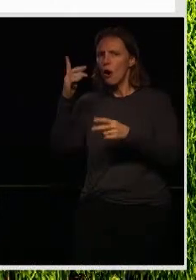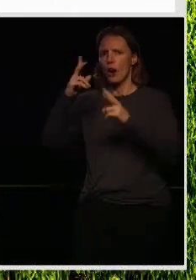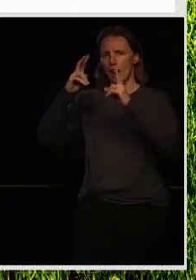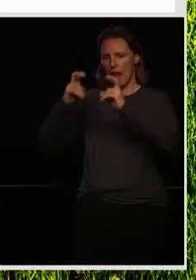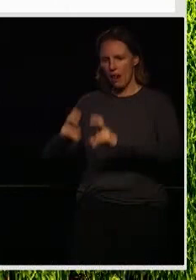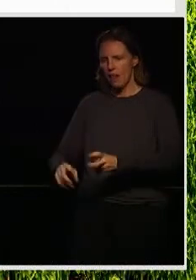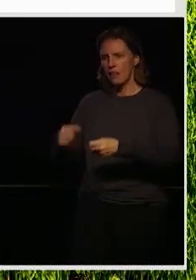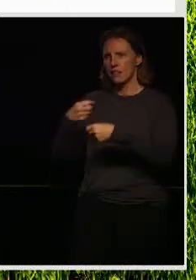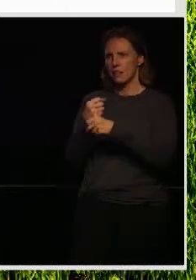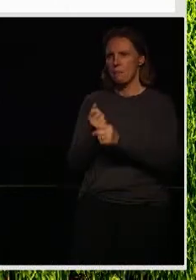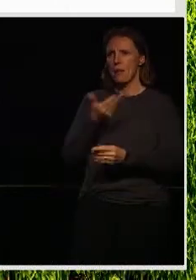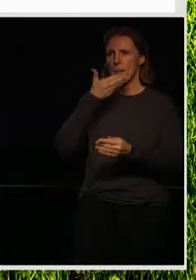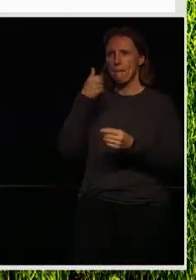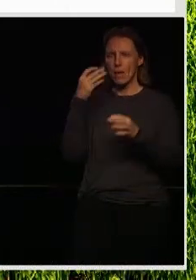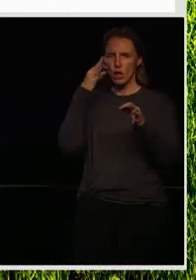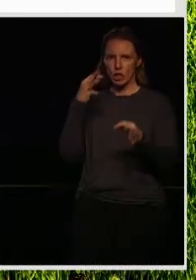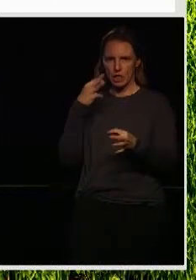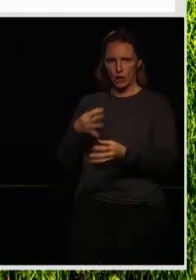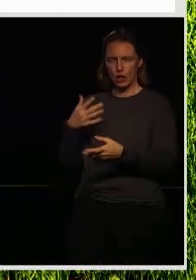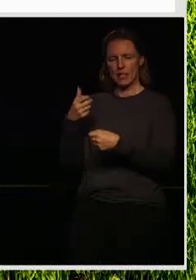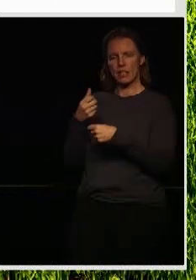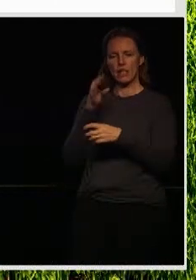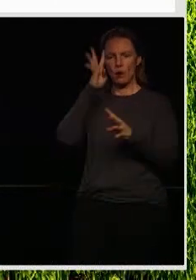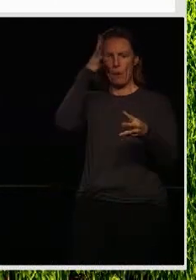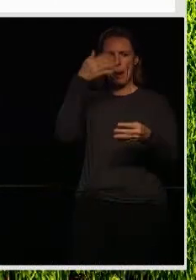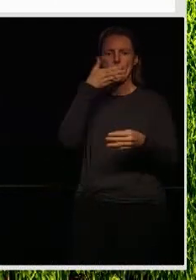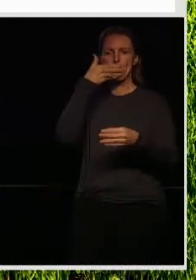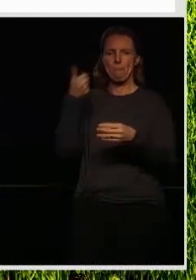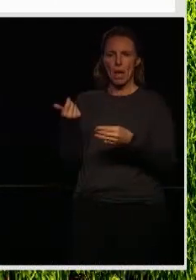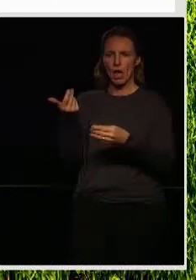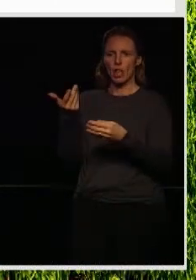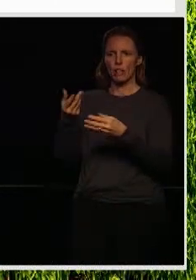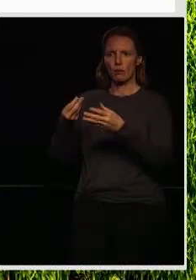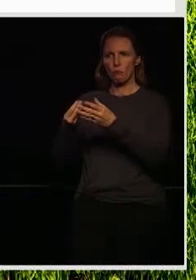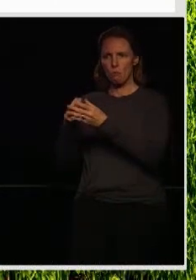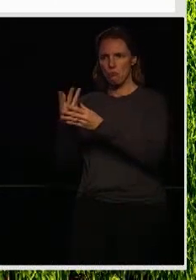insights to make better decisions, to create better yield and quality.